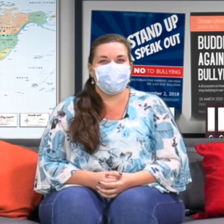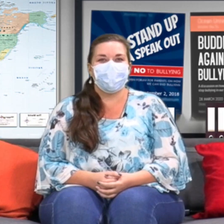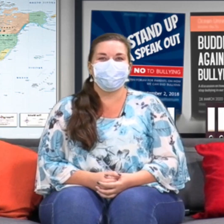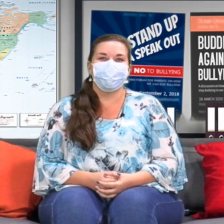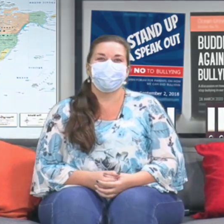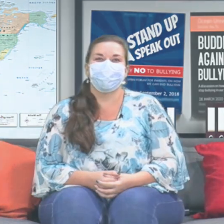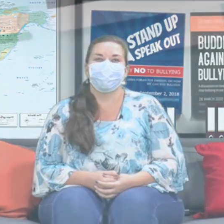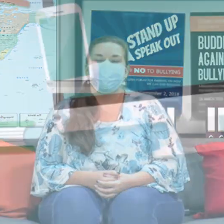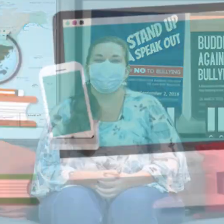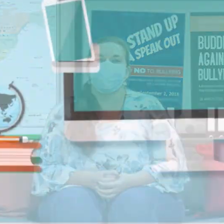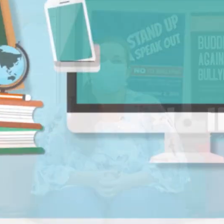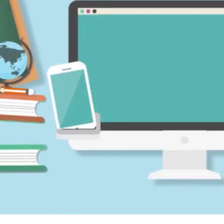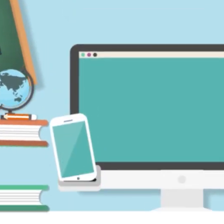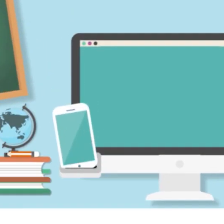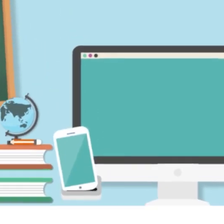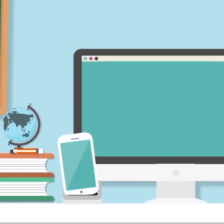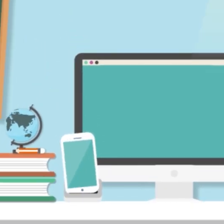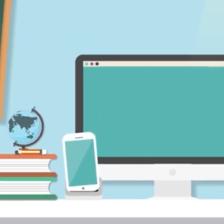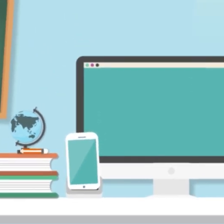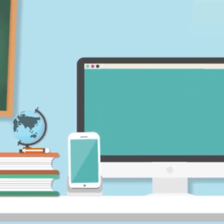lesson 3.